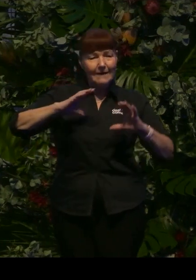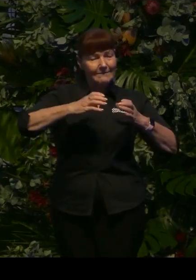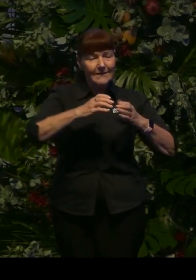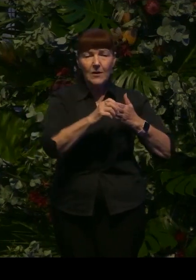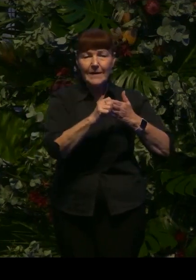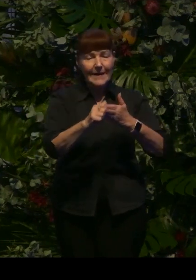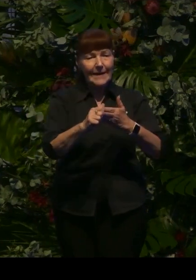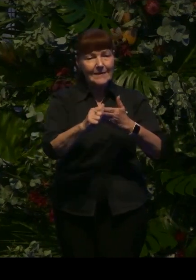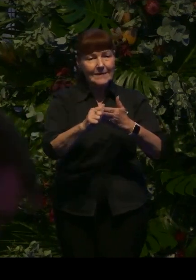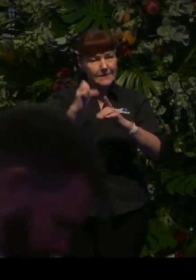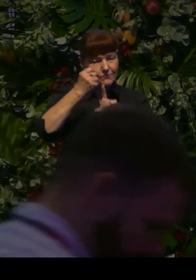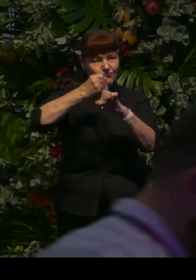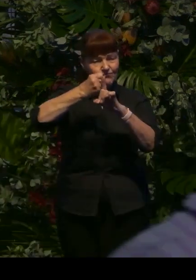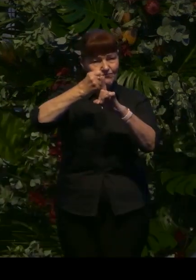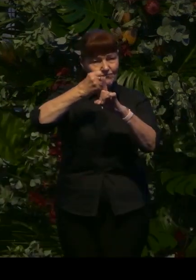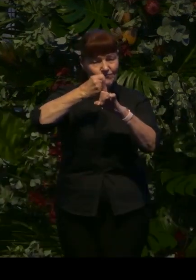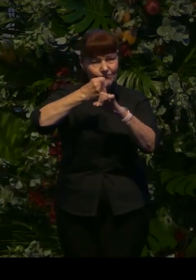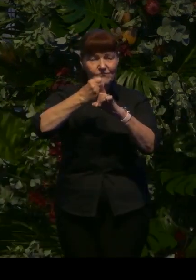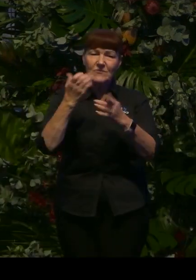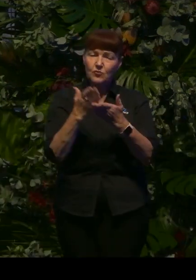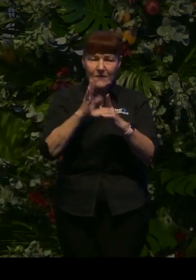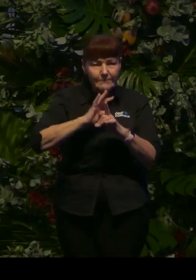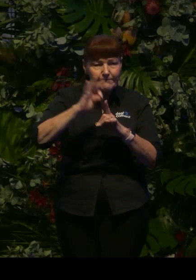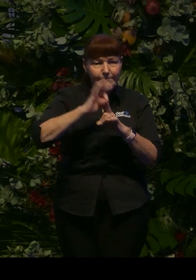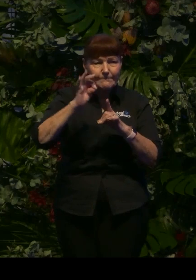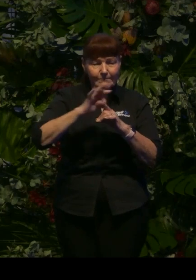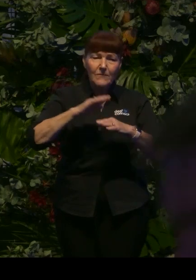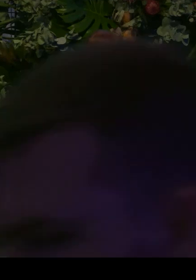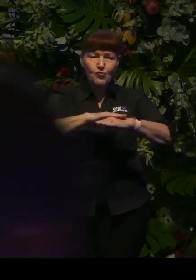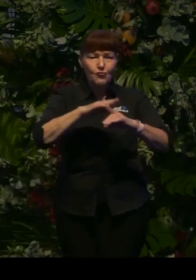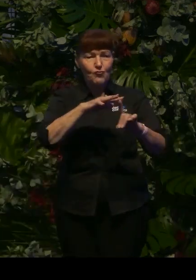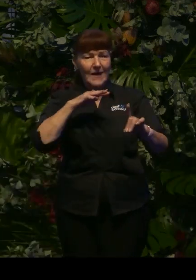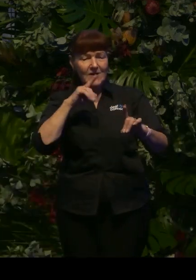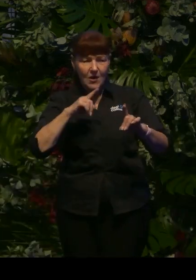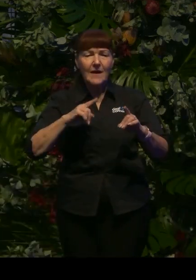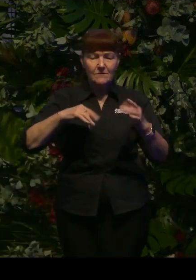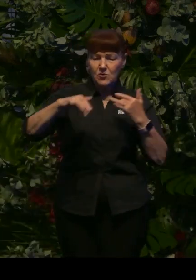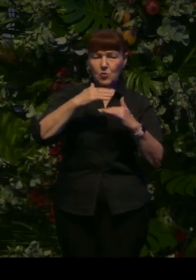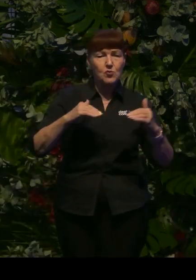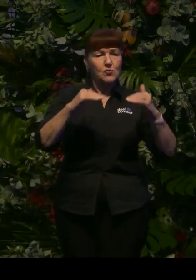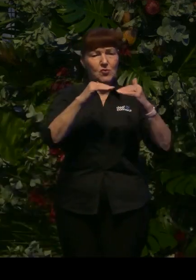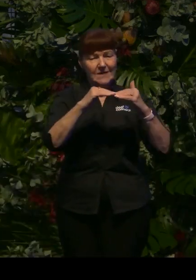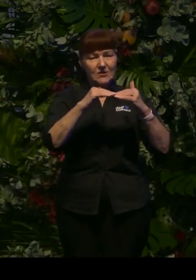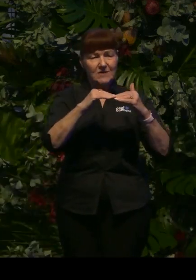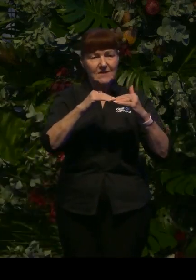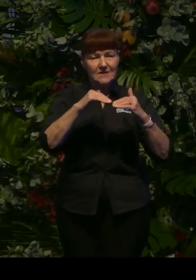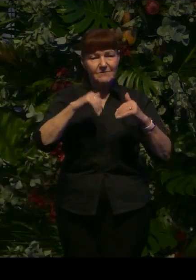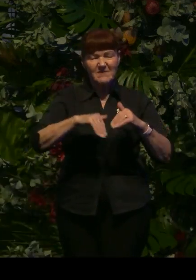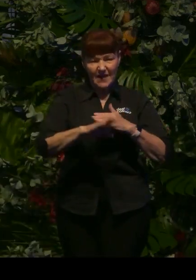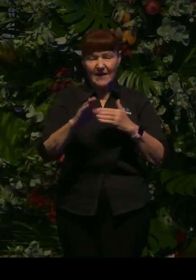leaders who are advancing racial and social justice at our organization and throughout our school, country.